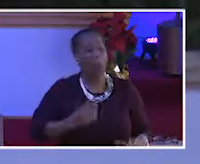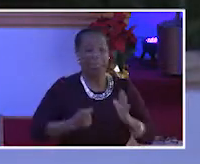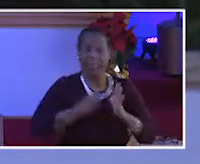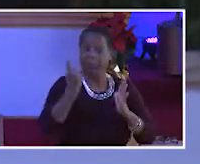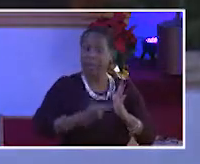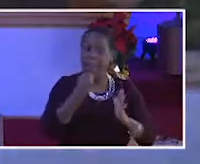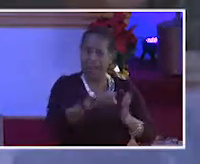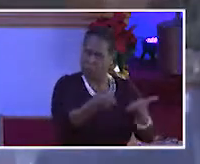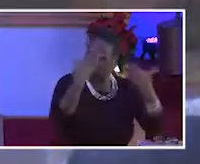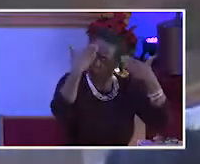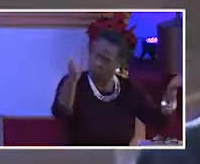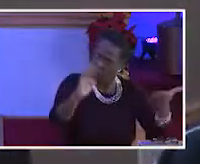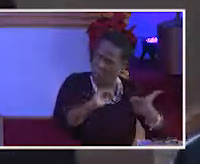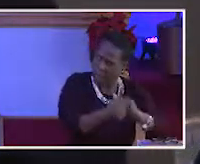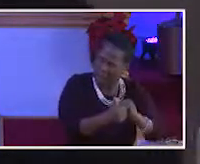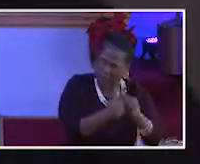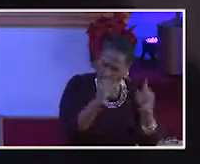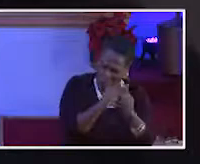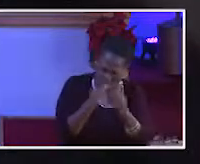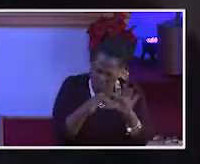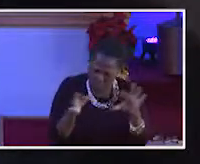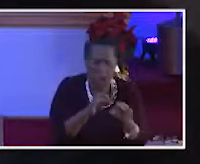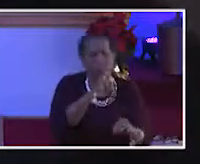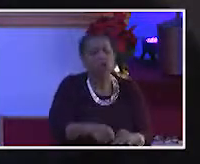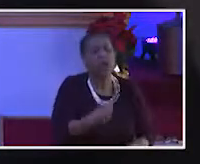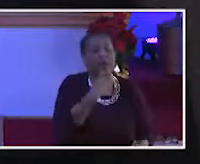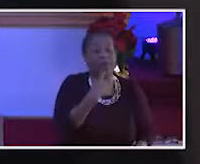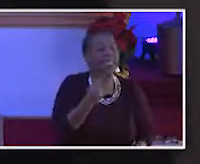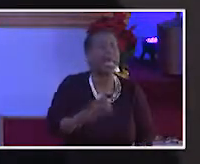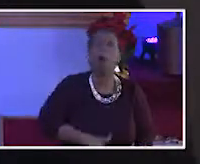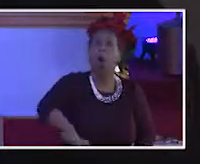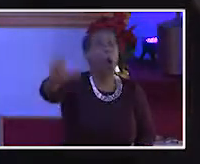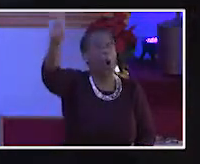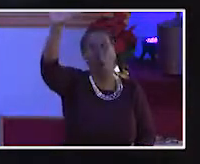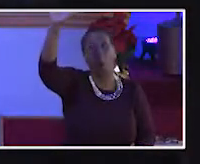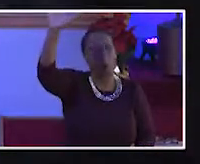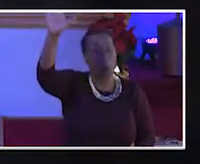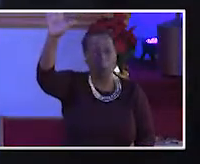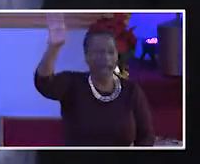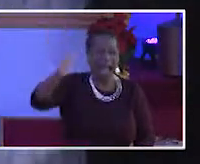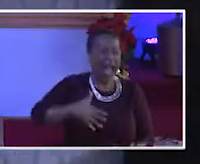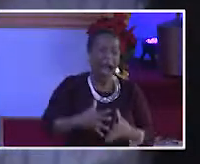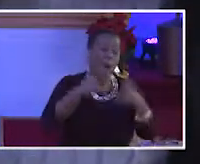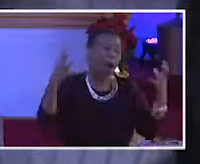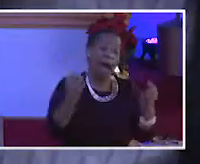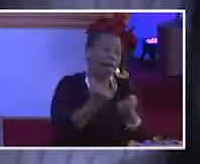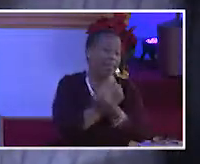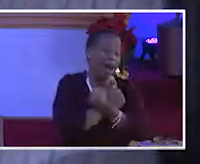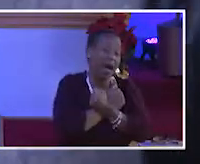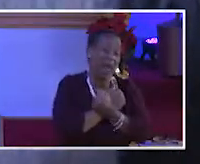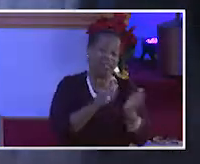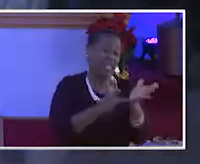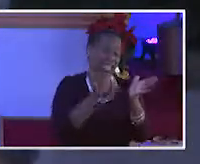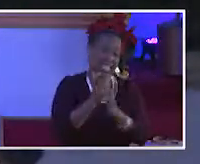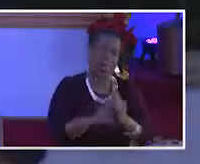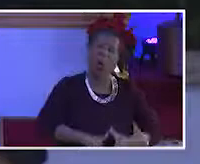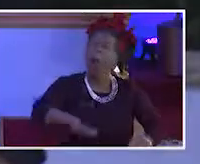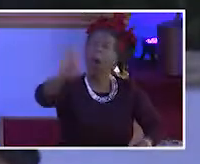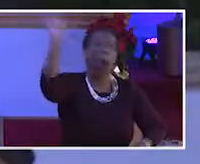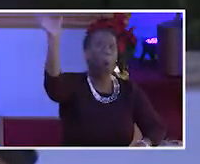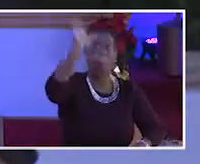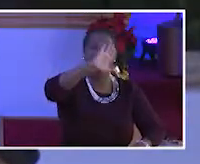sometimes you don't know how to put it in words. You just gotta say, oh, how I love Jesus.